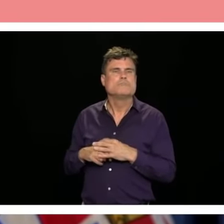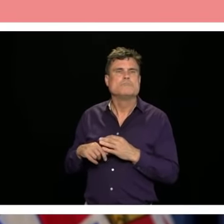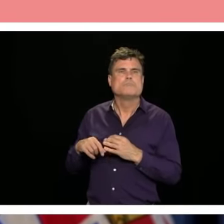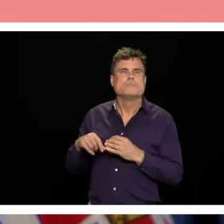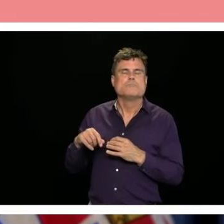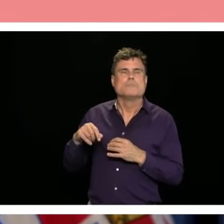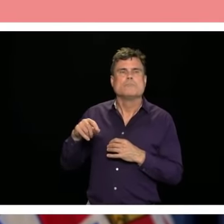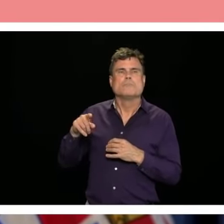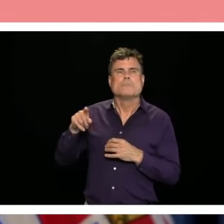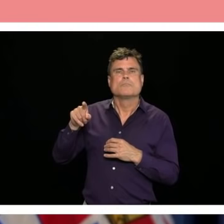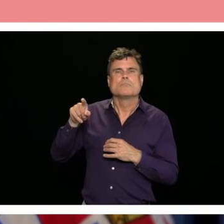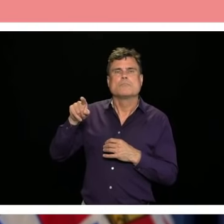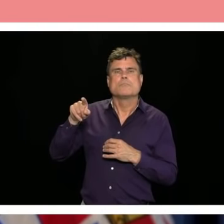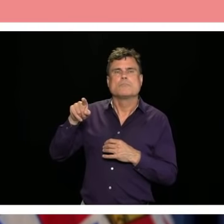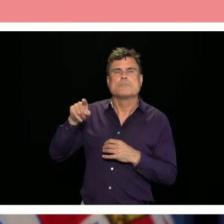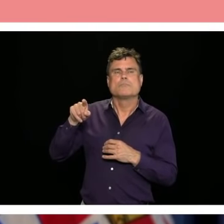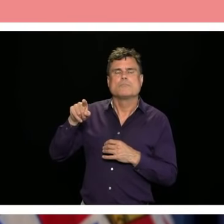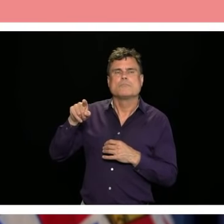were positive.